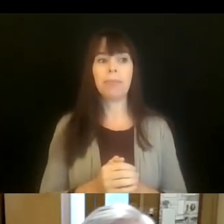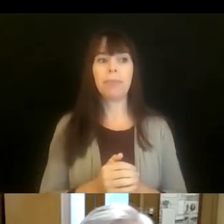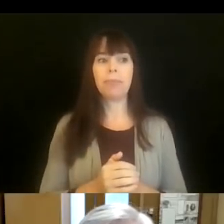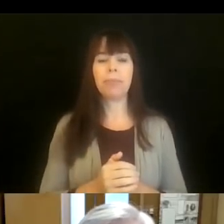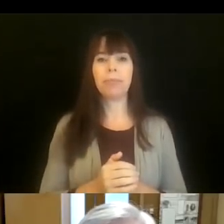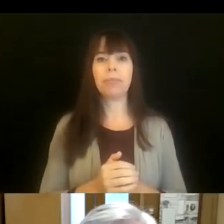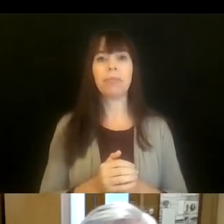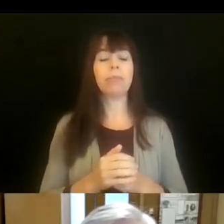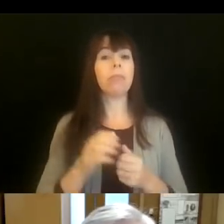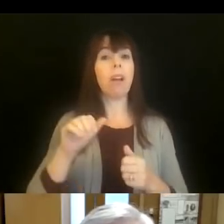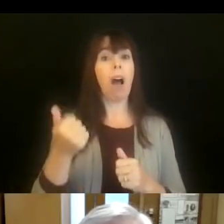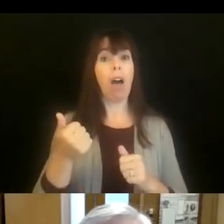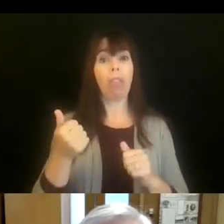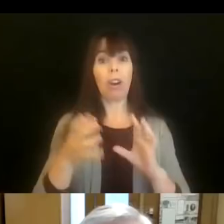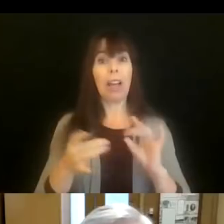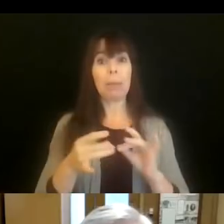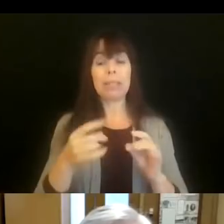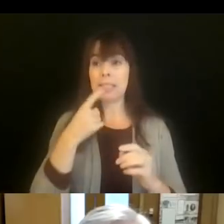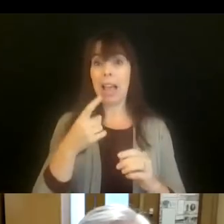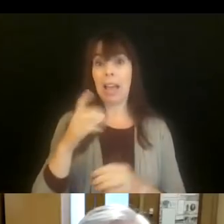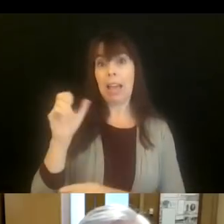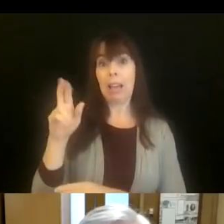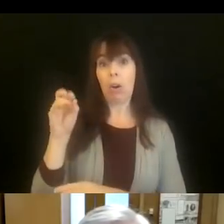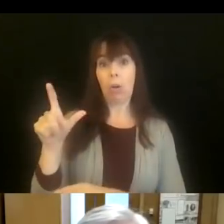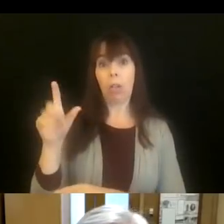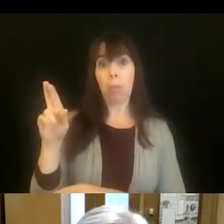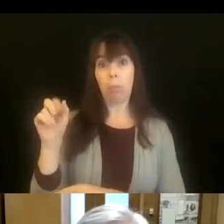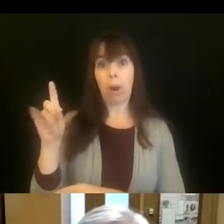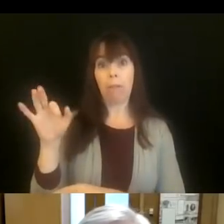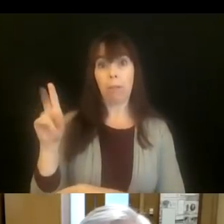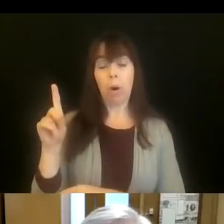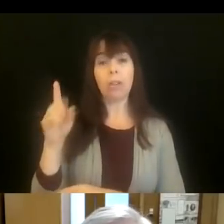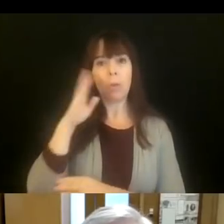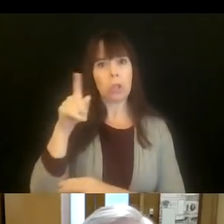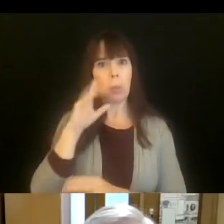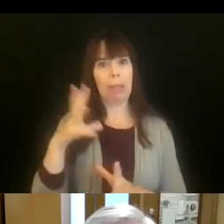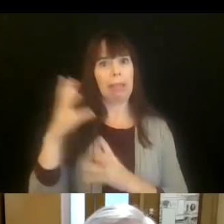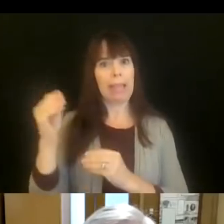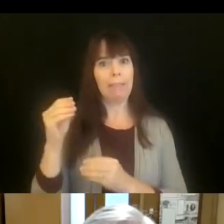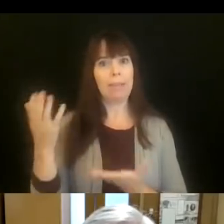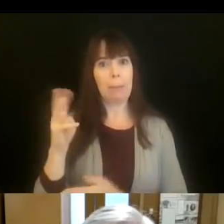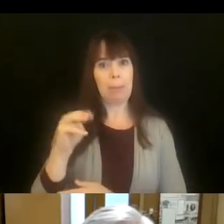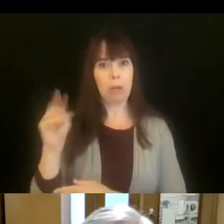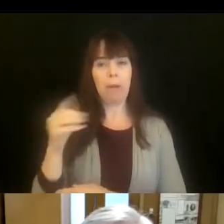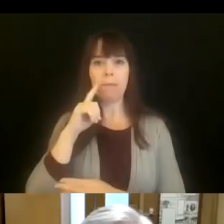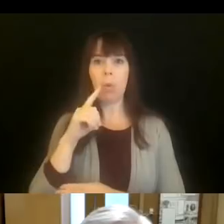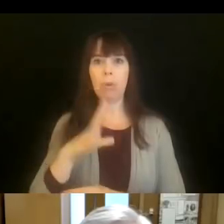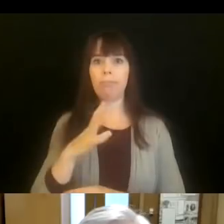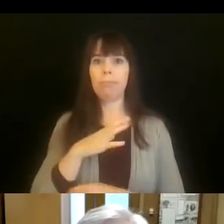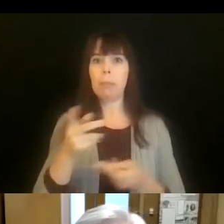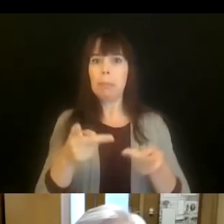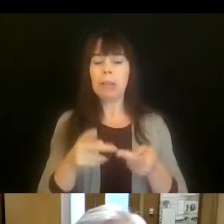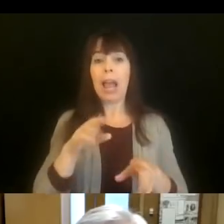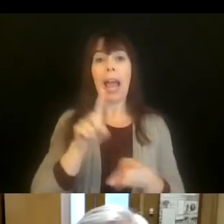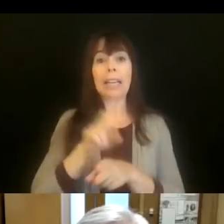On to other comments. As you know, Dr. Carol Bradford will be leaving Michigan Medicine for a prestigious position as Dean